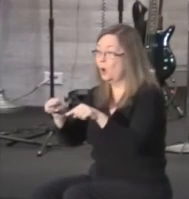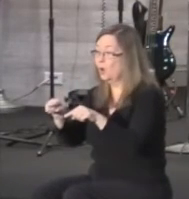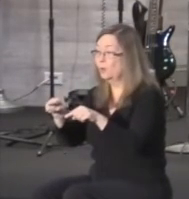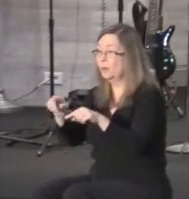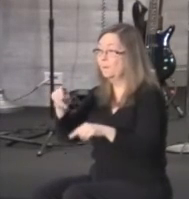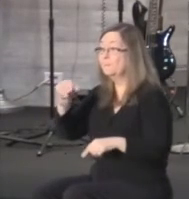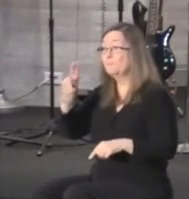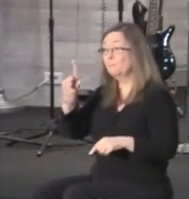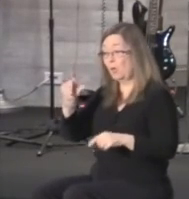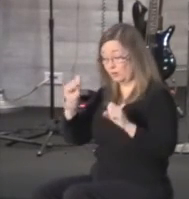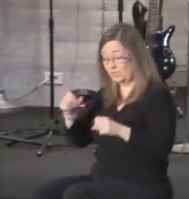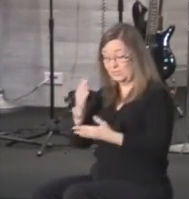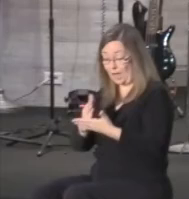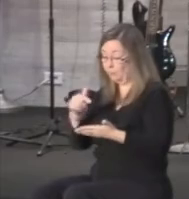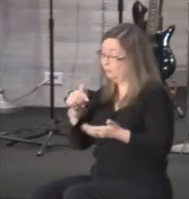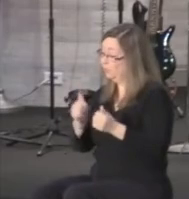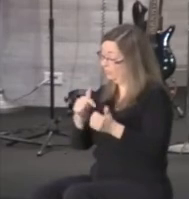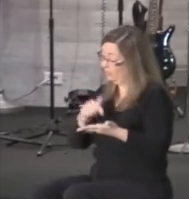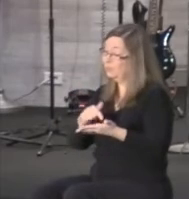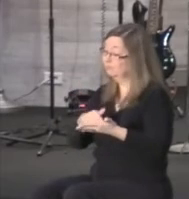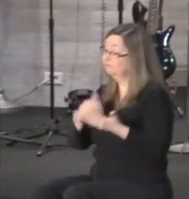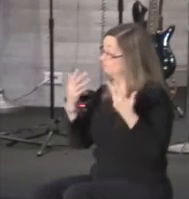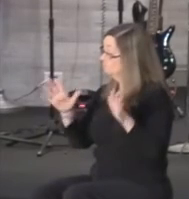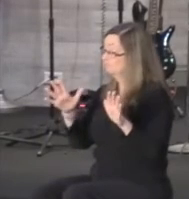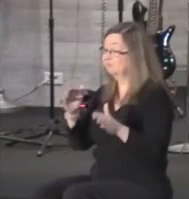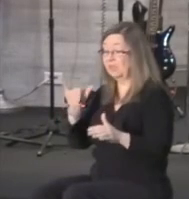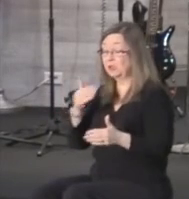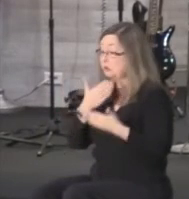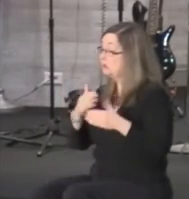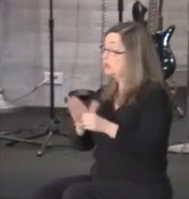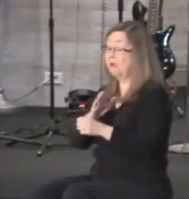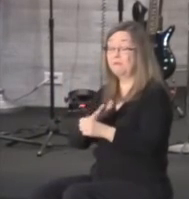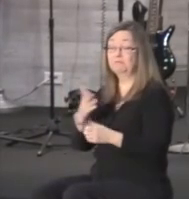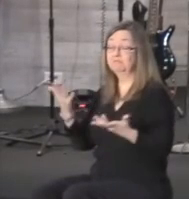Now, Paul could have stopped there also. He could have said, well, that's good enough.